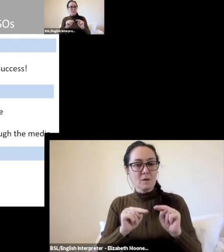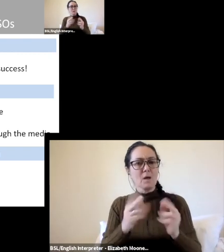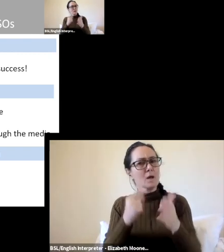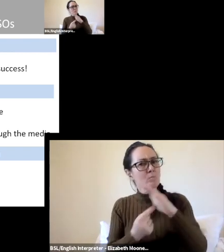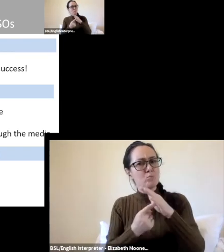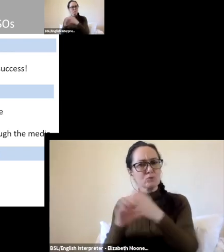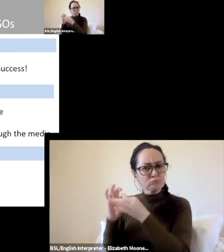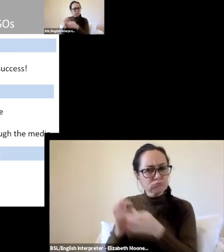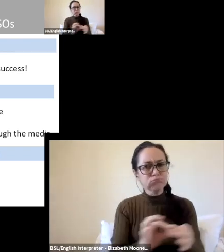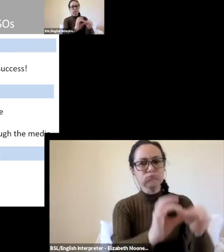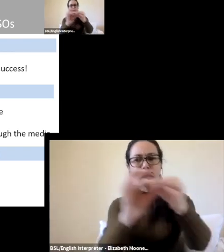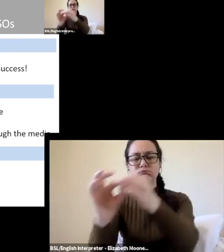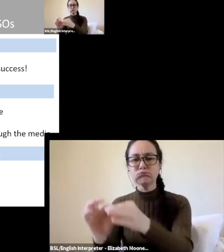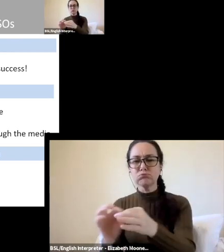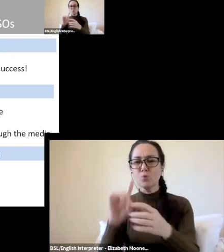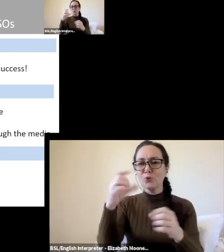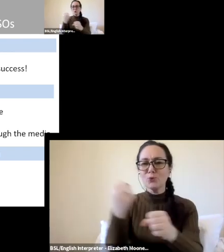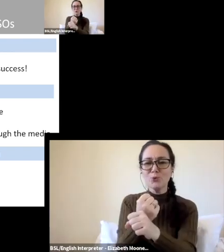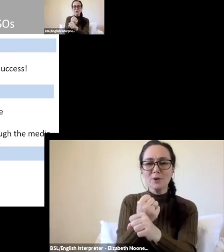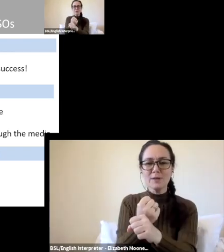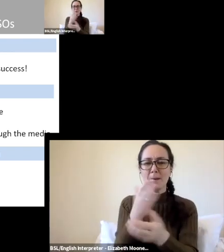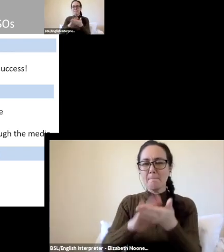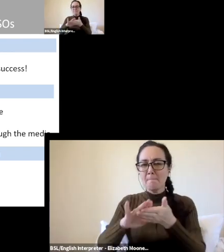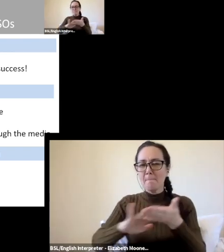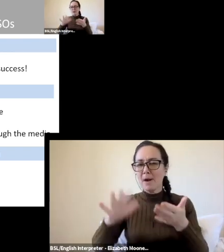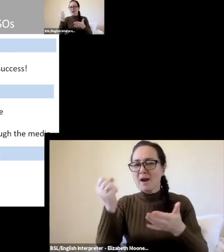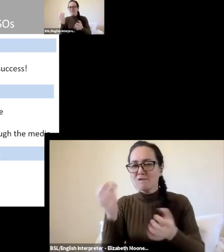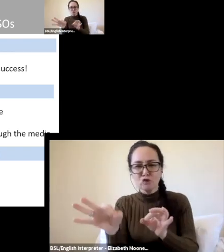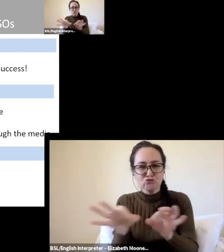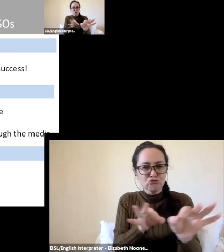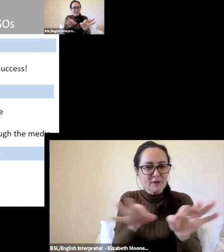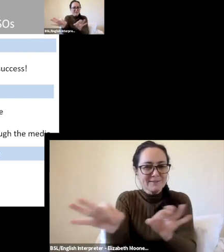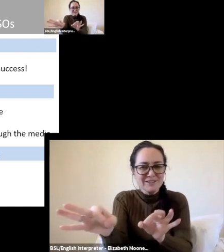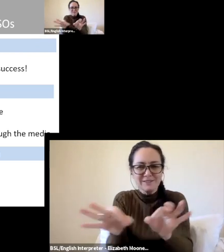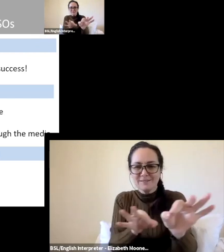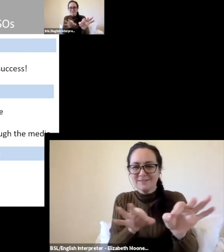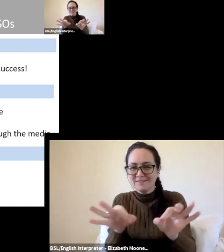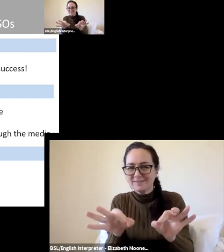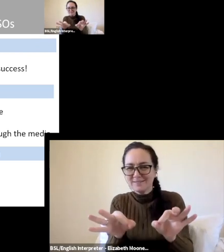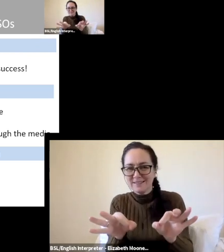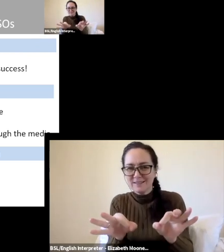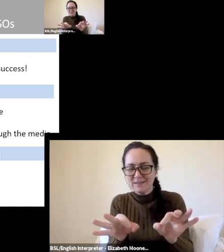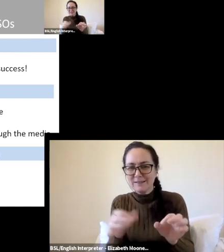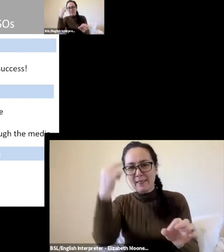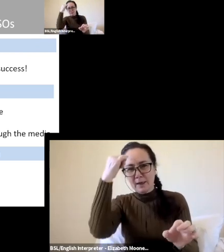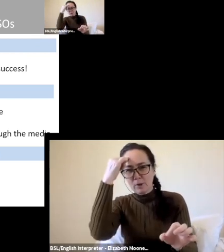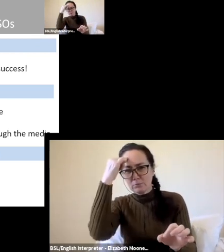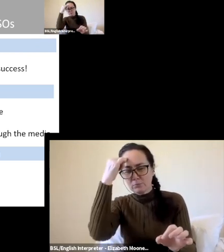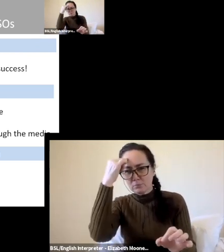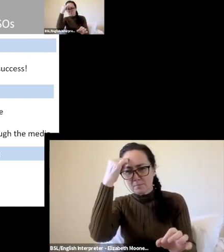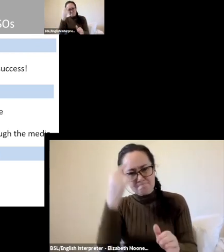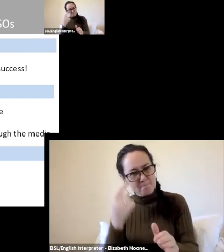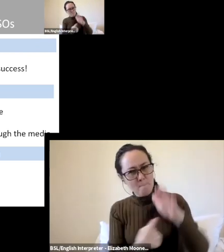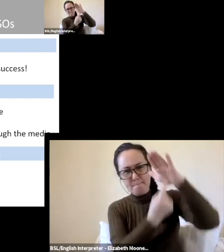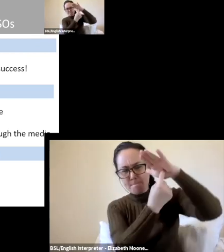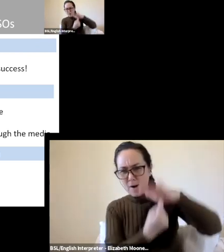the efforts in order to strategize on what are the key priorities on